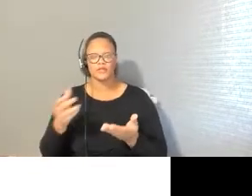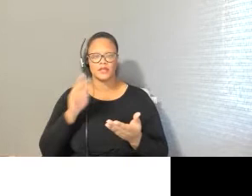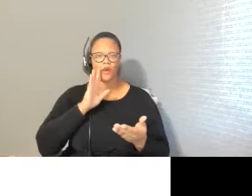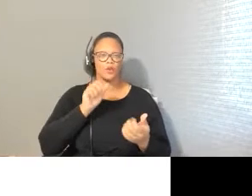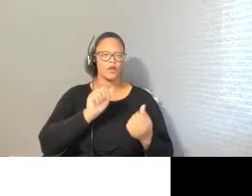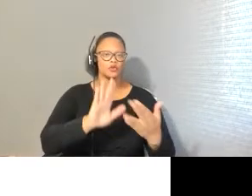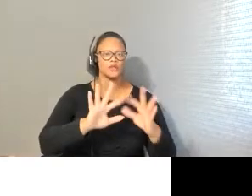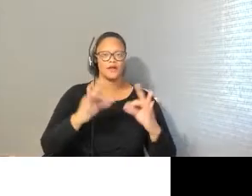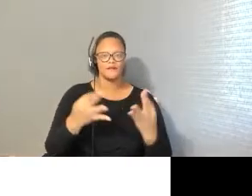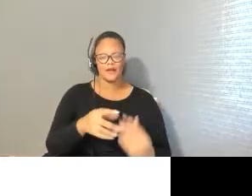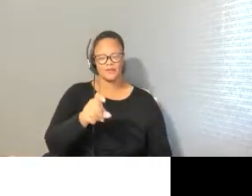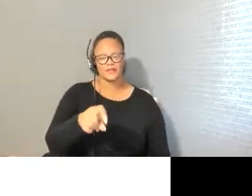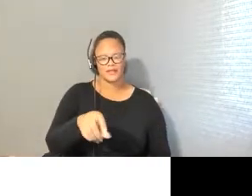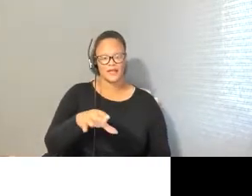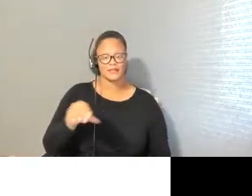I tell you this,